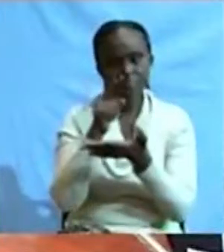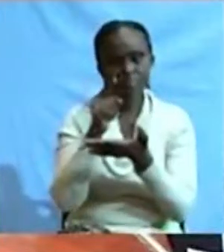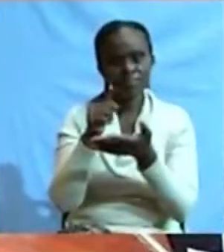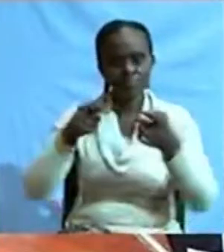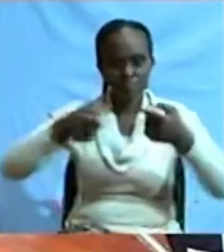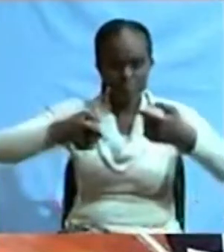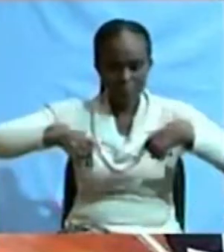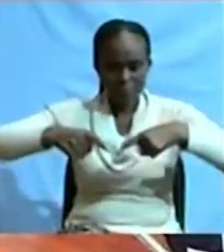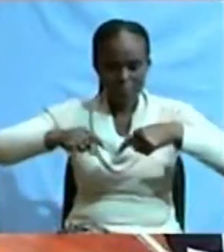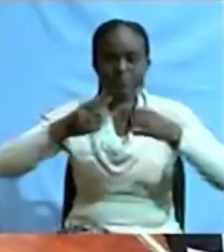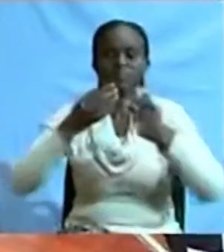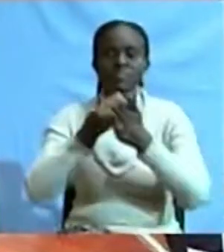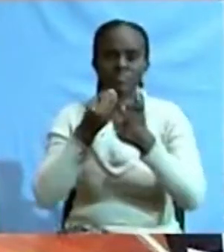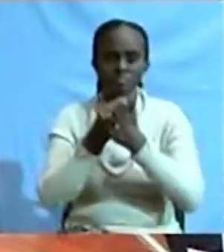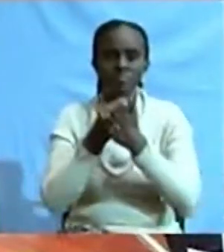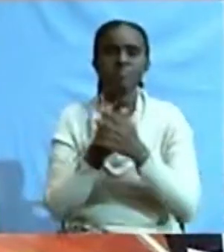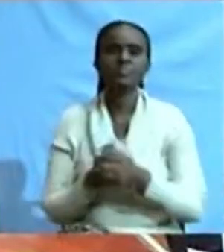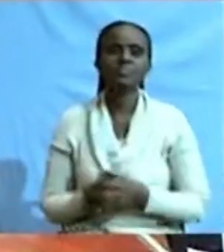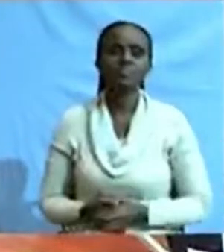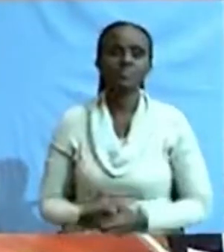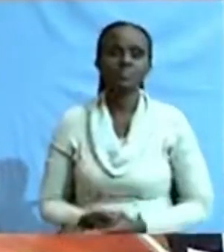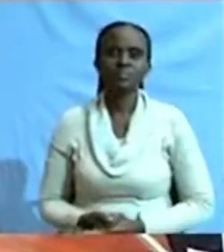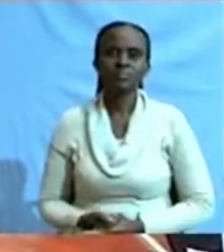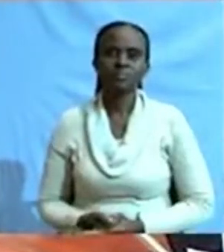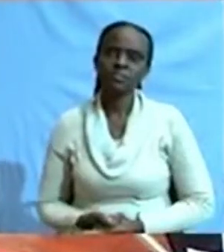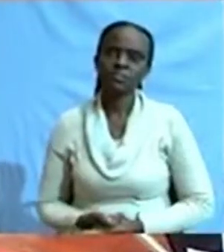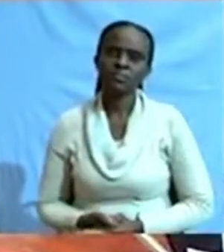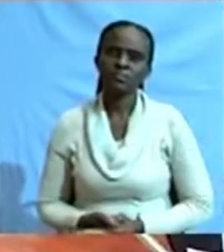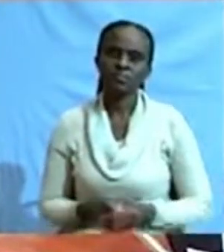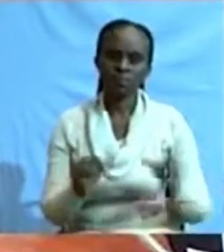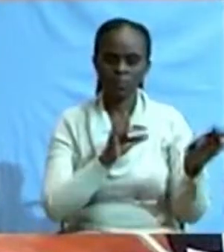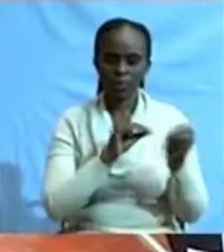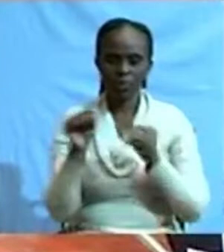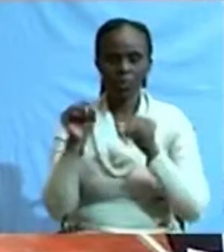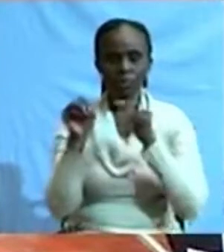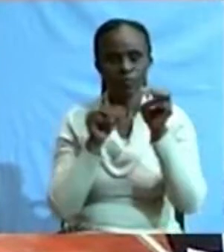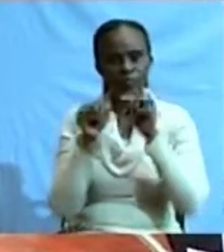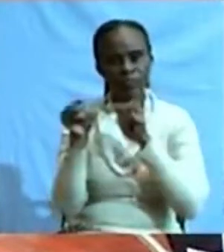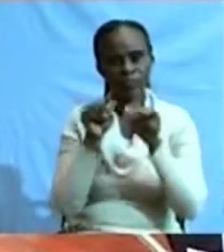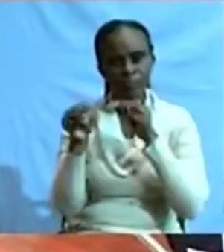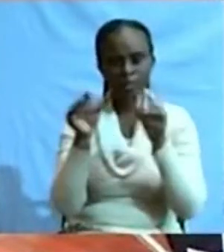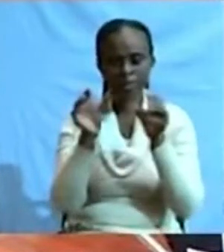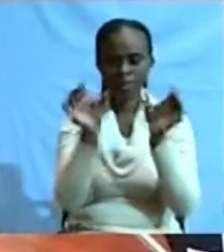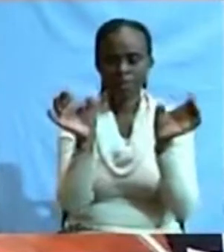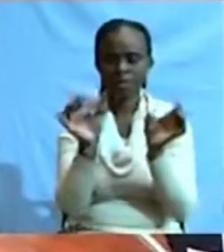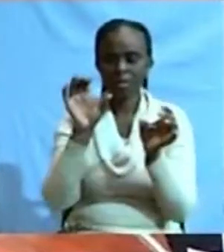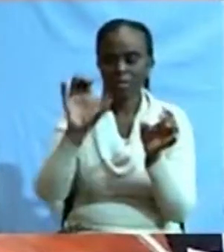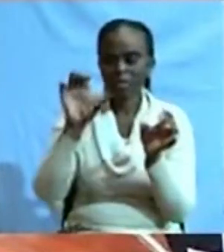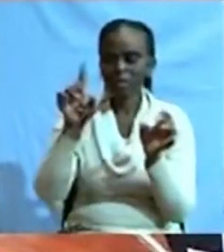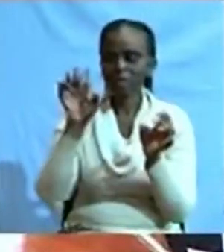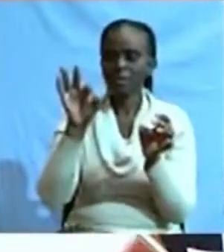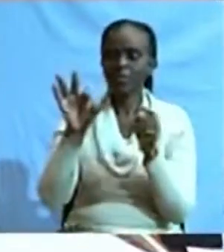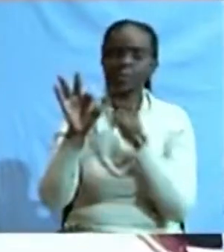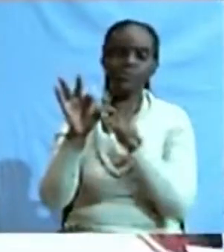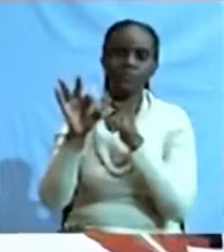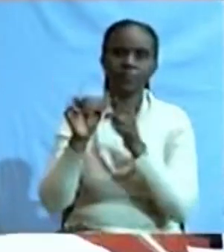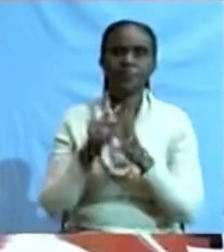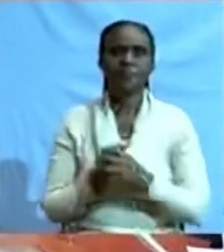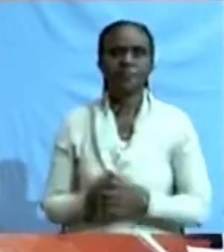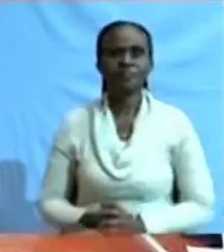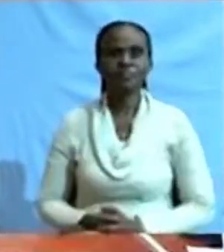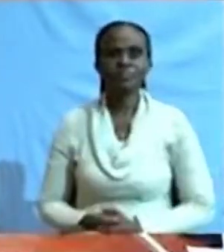of locally generated revenues. I'll move to management of constituency development fund.